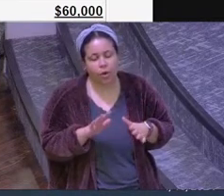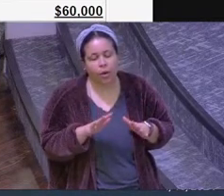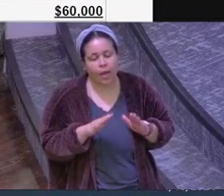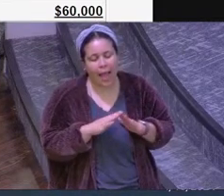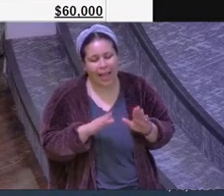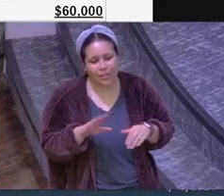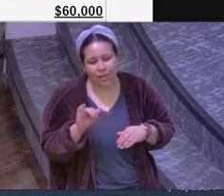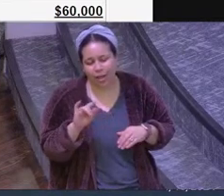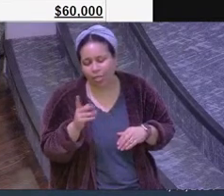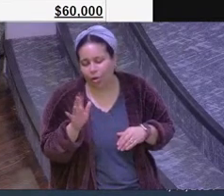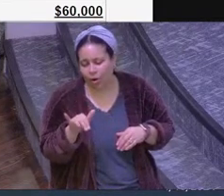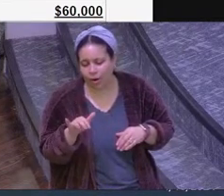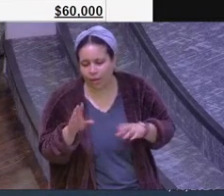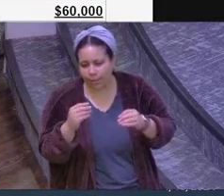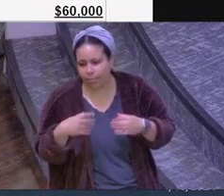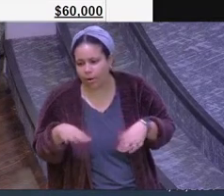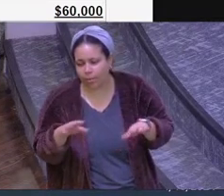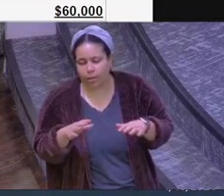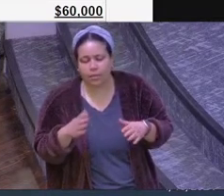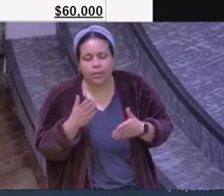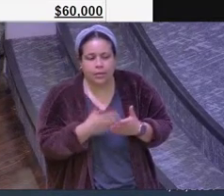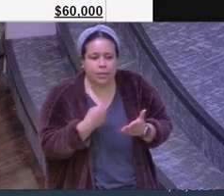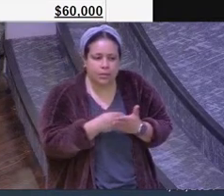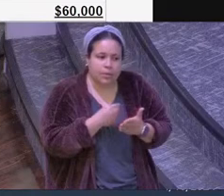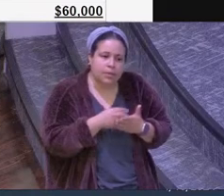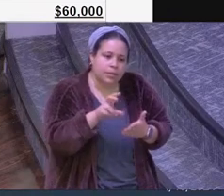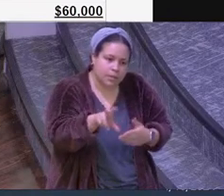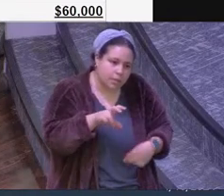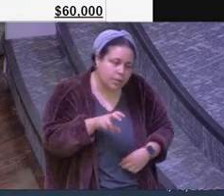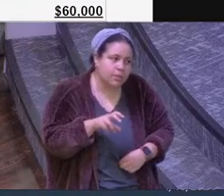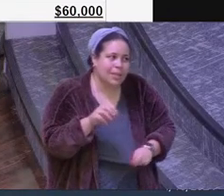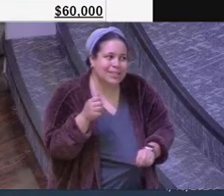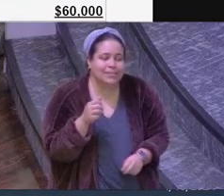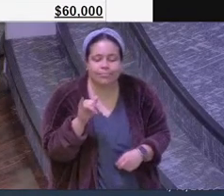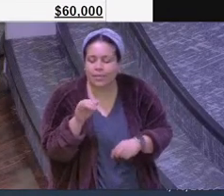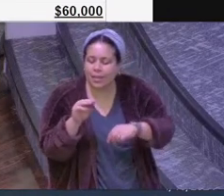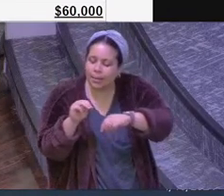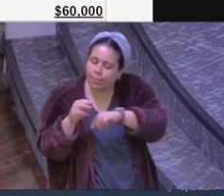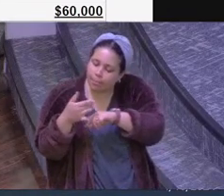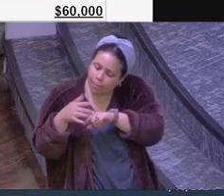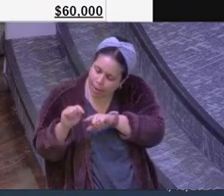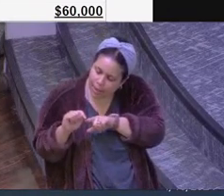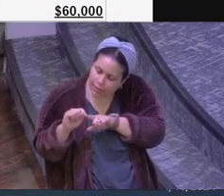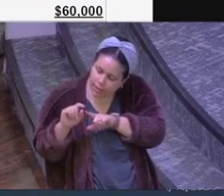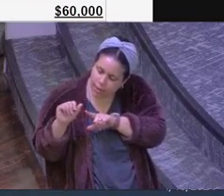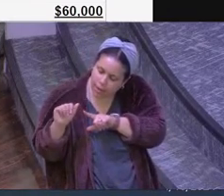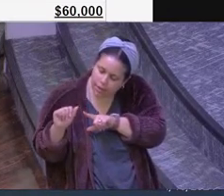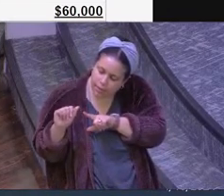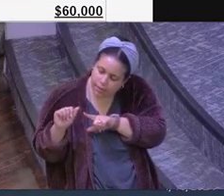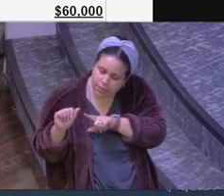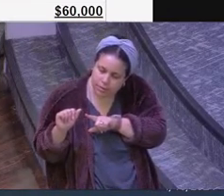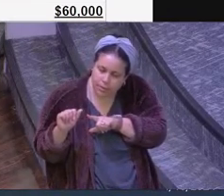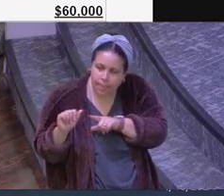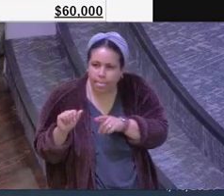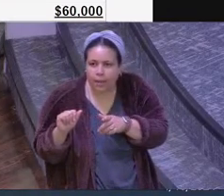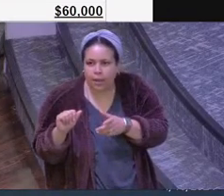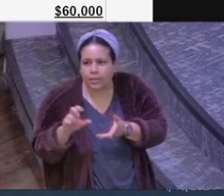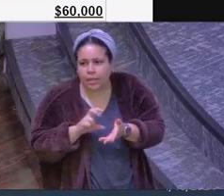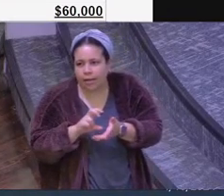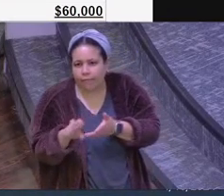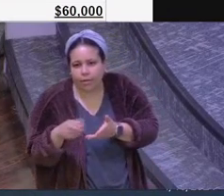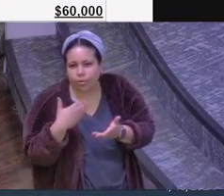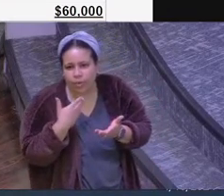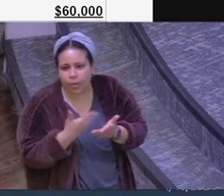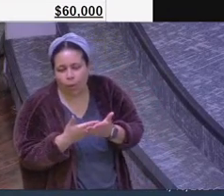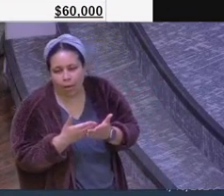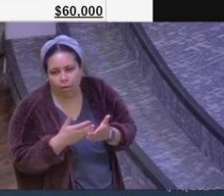properties. We do get a little bit of money, and that's where the impact aid comes from. It's a federal program. It's not funded real well at the federal level, so whatever